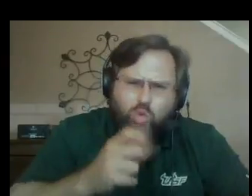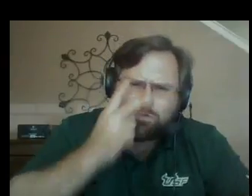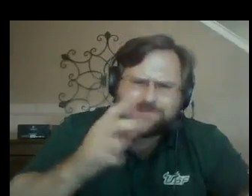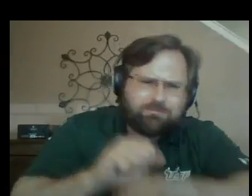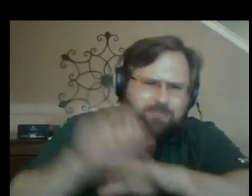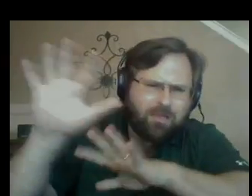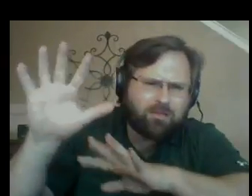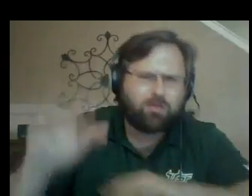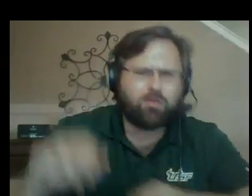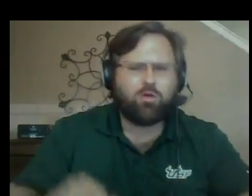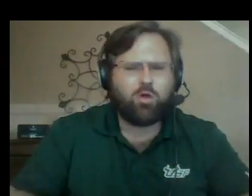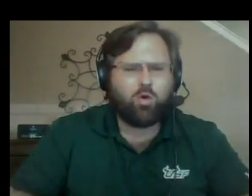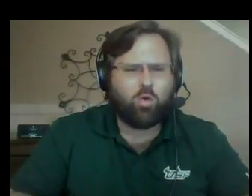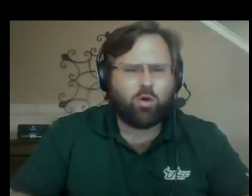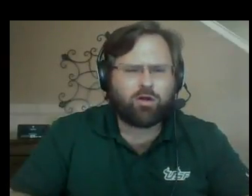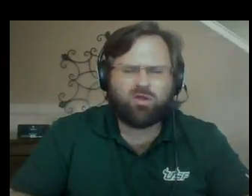or